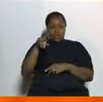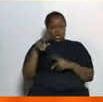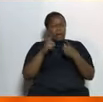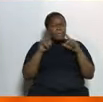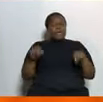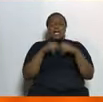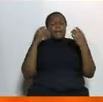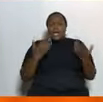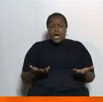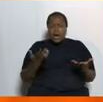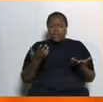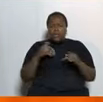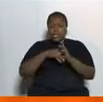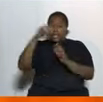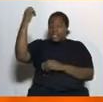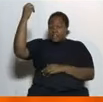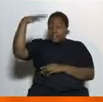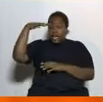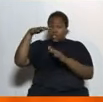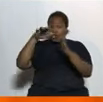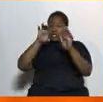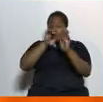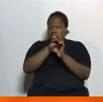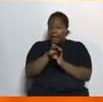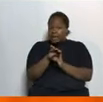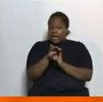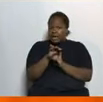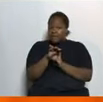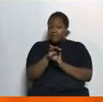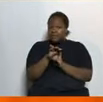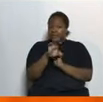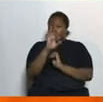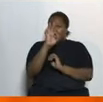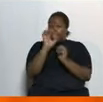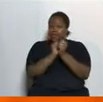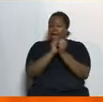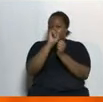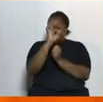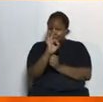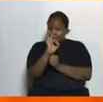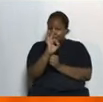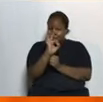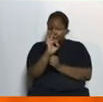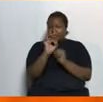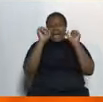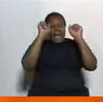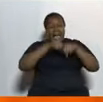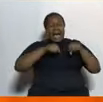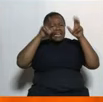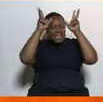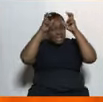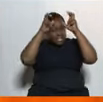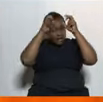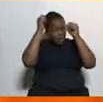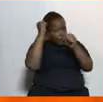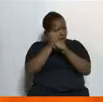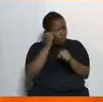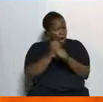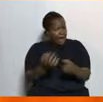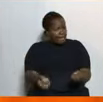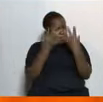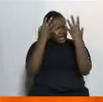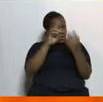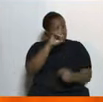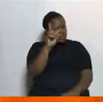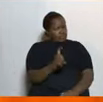Look, Revelation chapter 13. Can the devil work miracles?